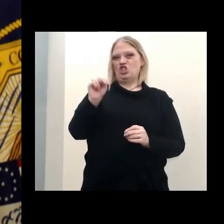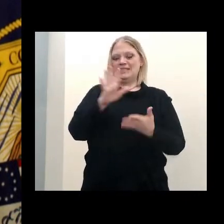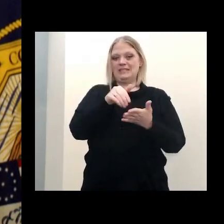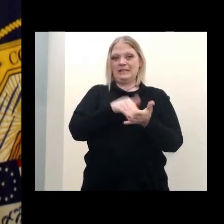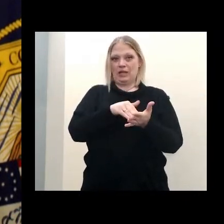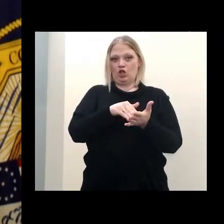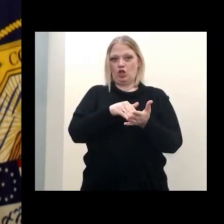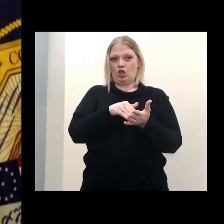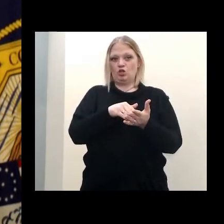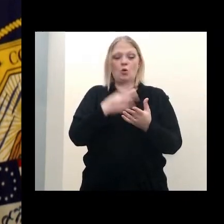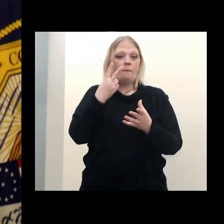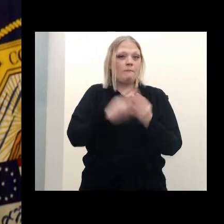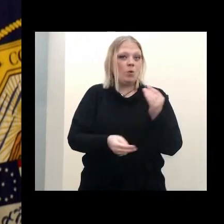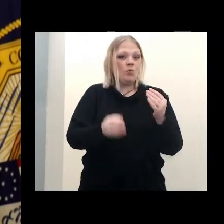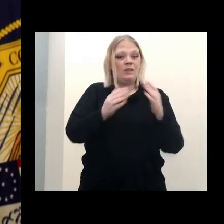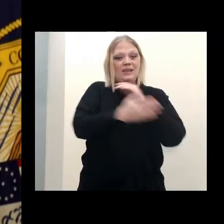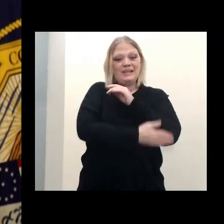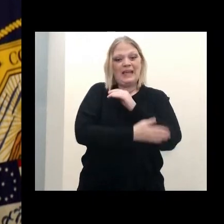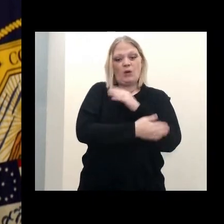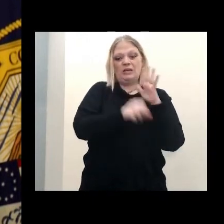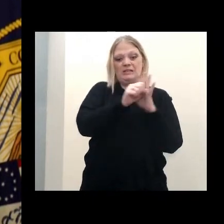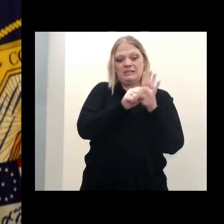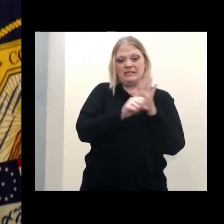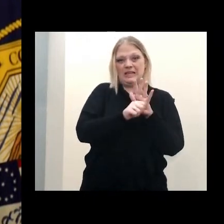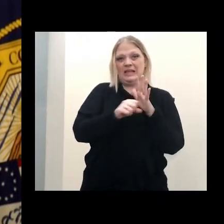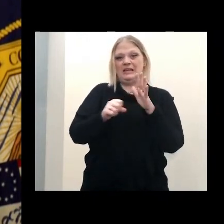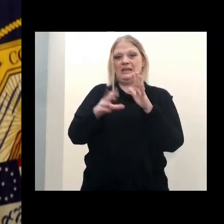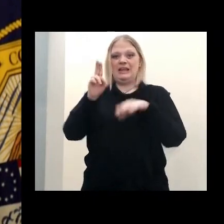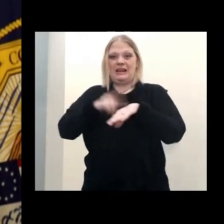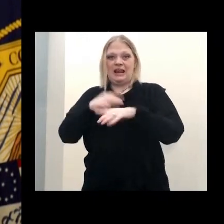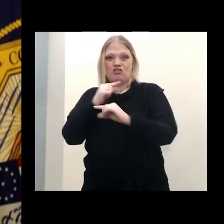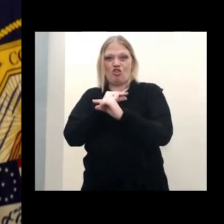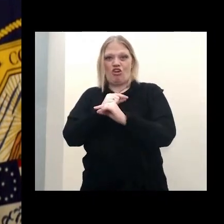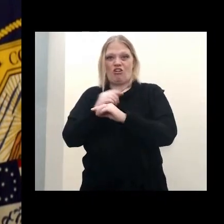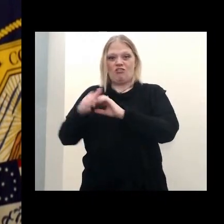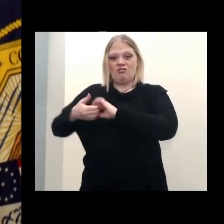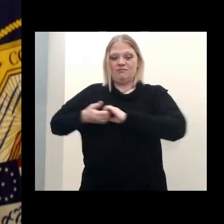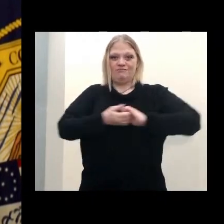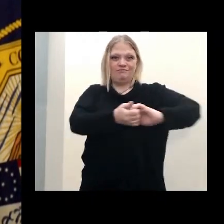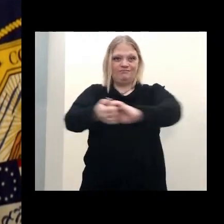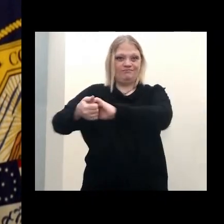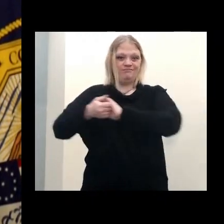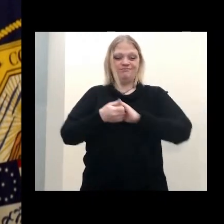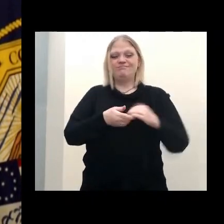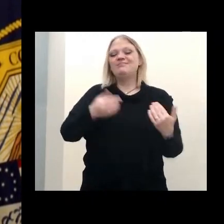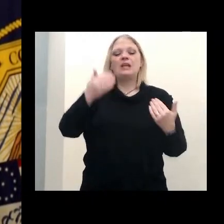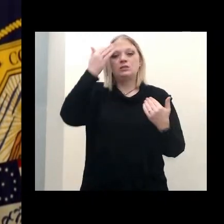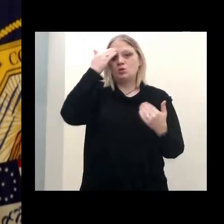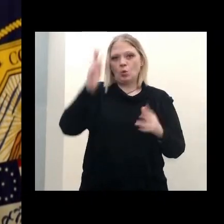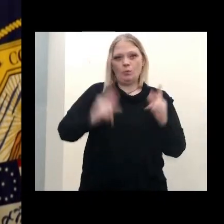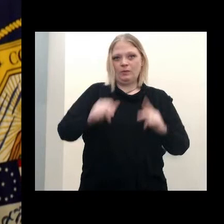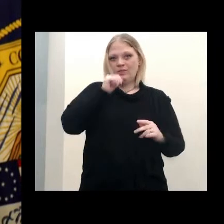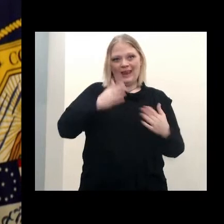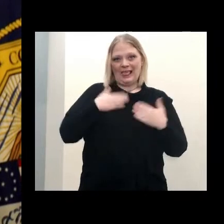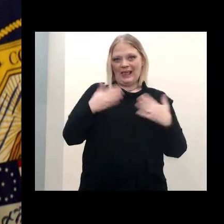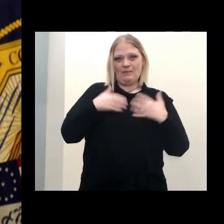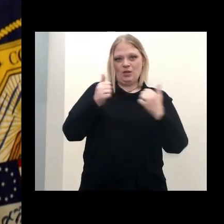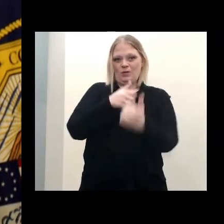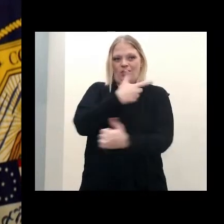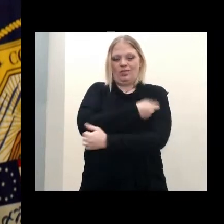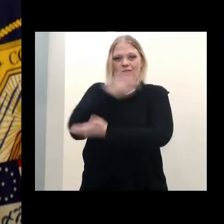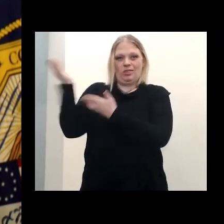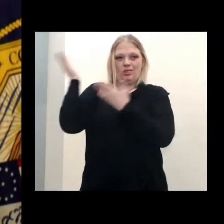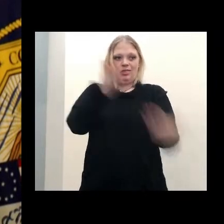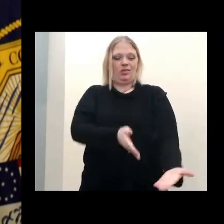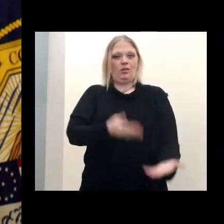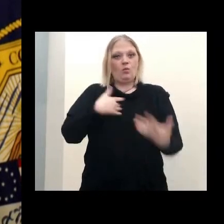combination of the county and the state working together with the National Guard. I know people are not happy with the vaccine delivery. We want more vaccine delivery to